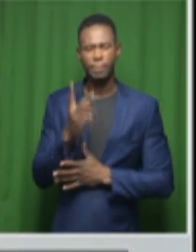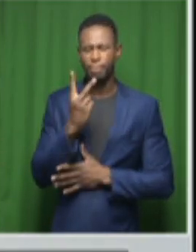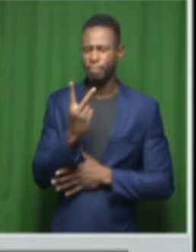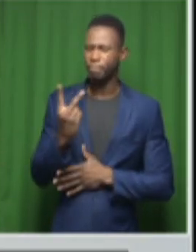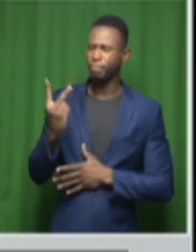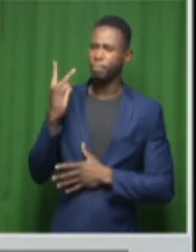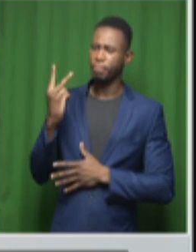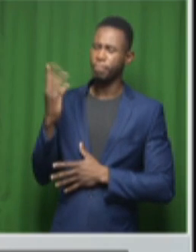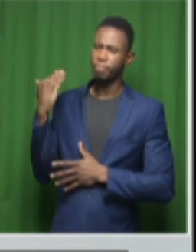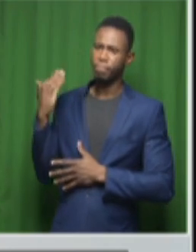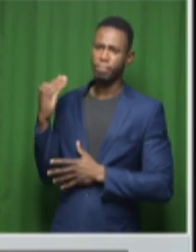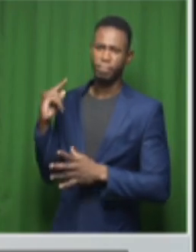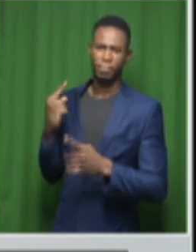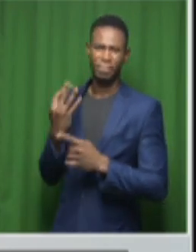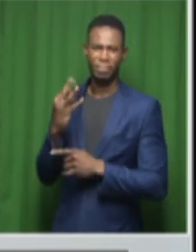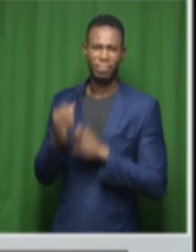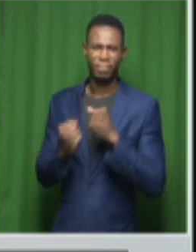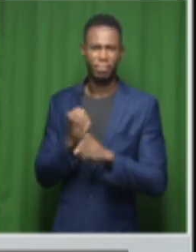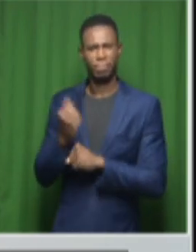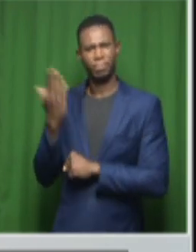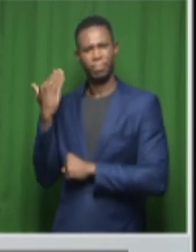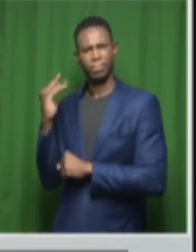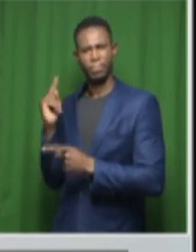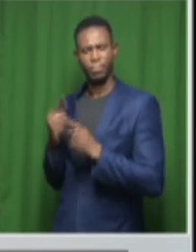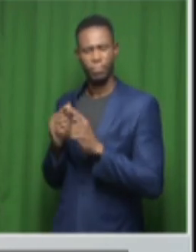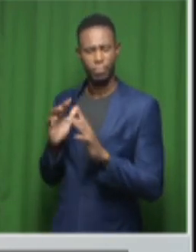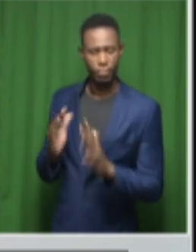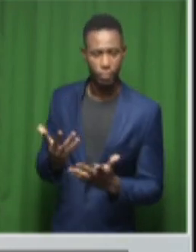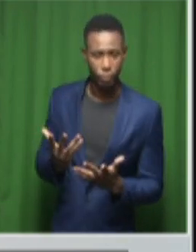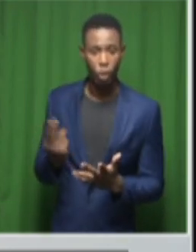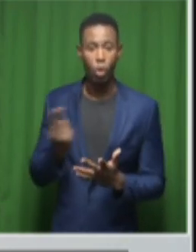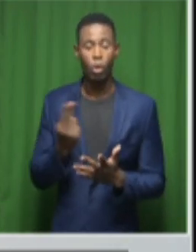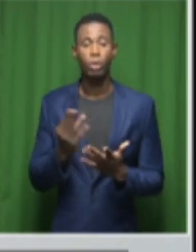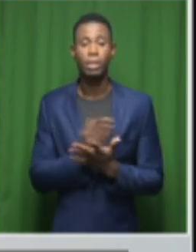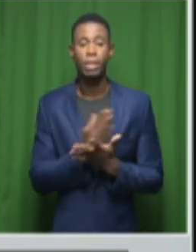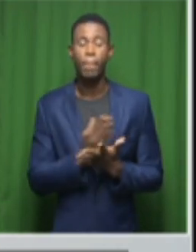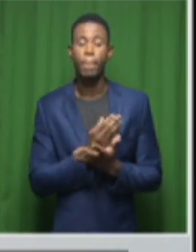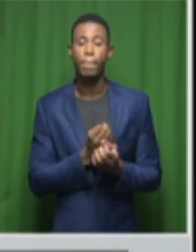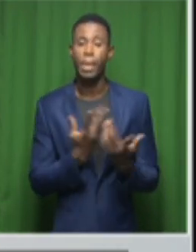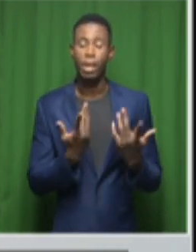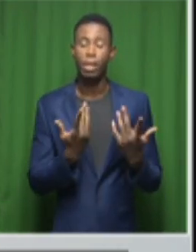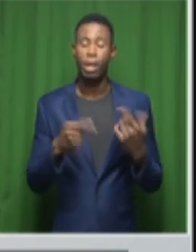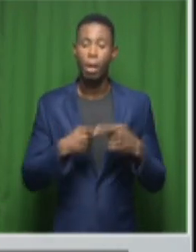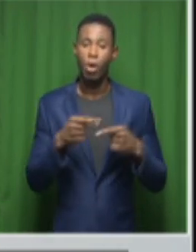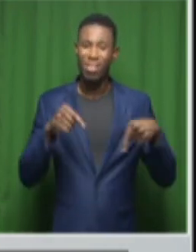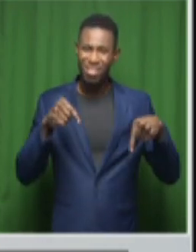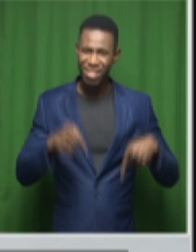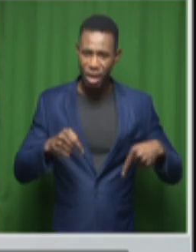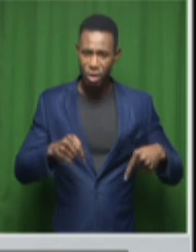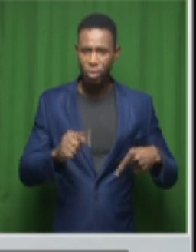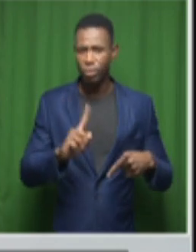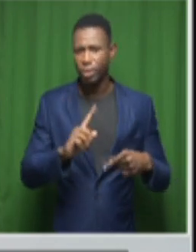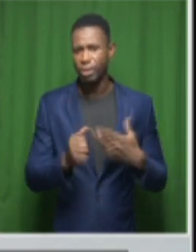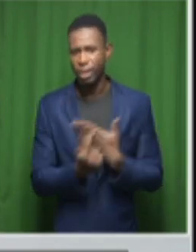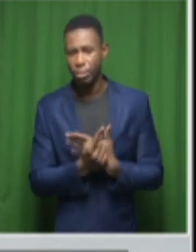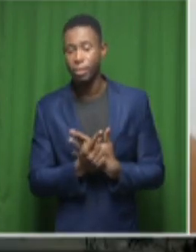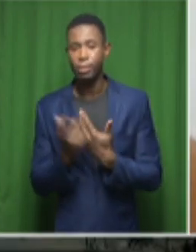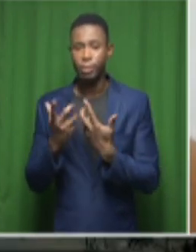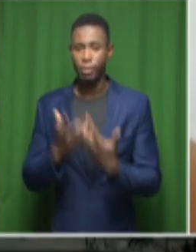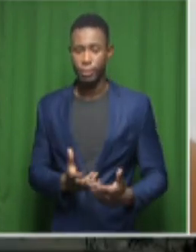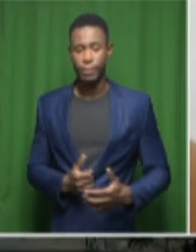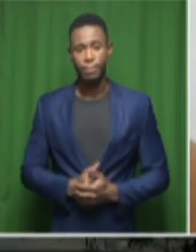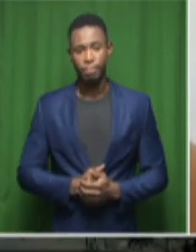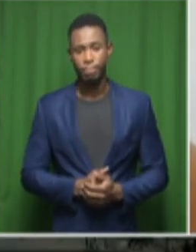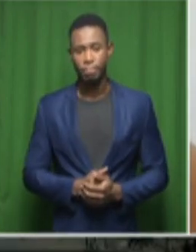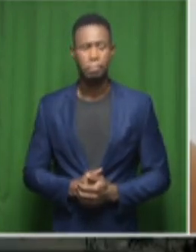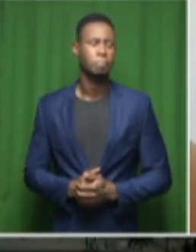three decades, but some are very much about the now and what's happening in society now. And having said that, is the